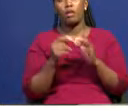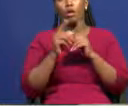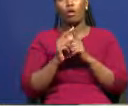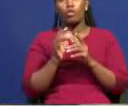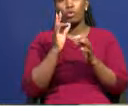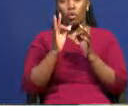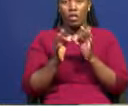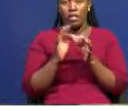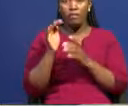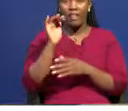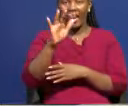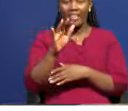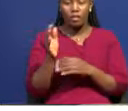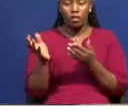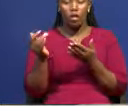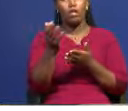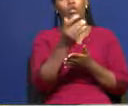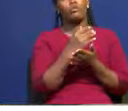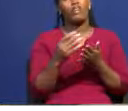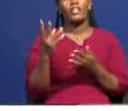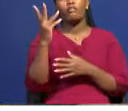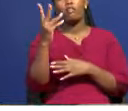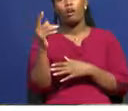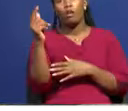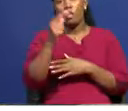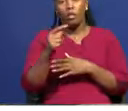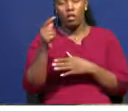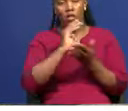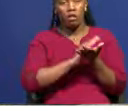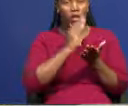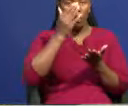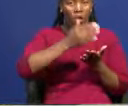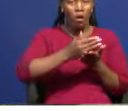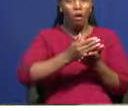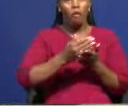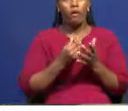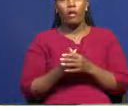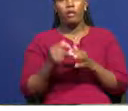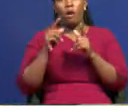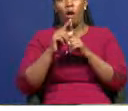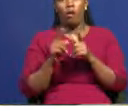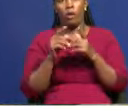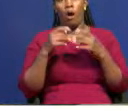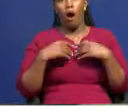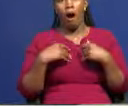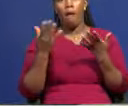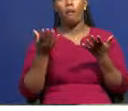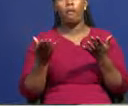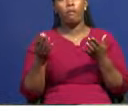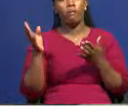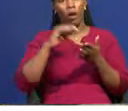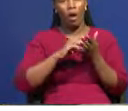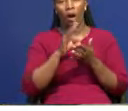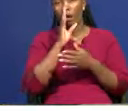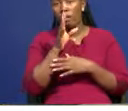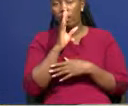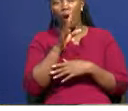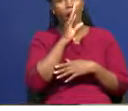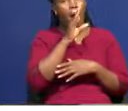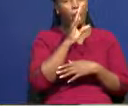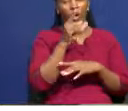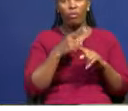trillion budget, as much as we want to do many things, for us to even fund the 4 trillion budget, we still have to go back borrowing. And where do we